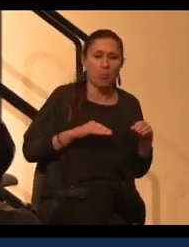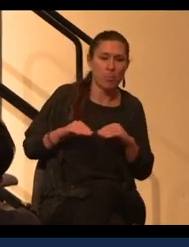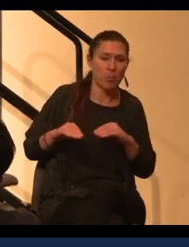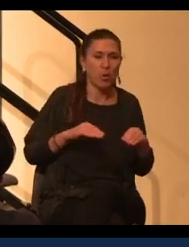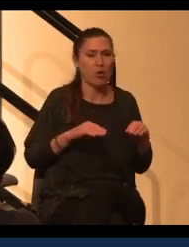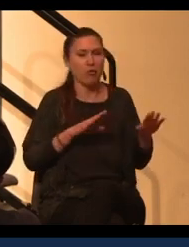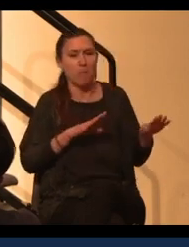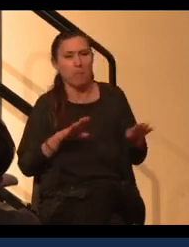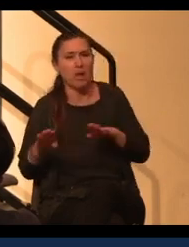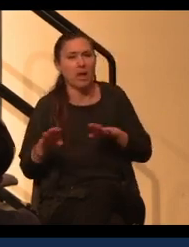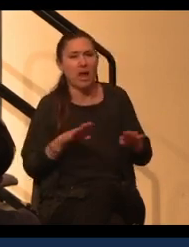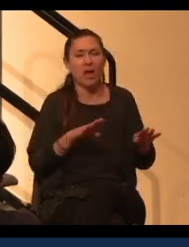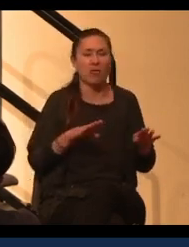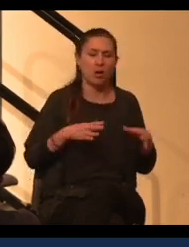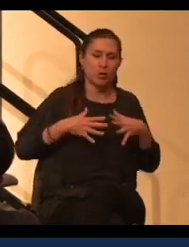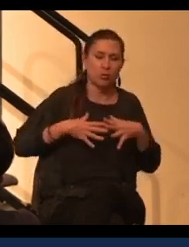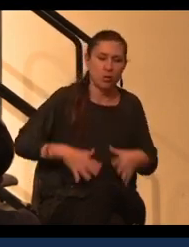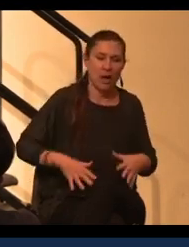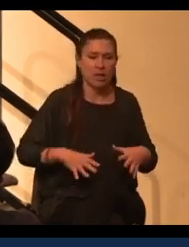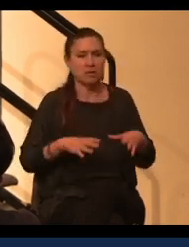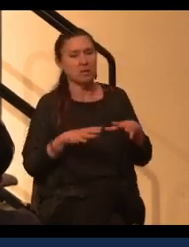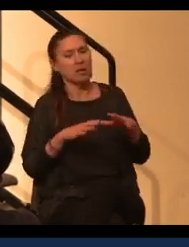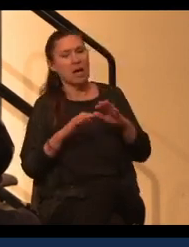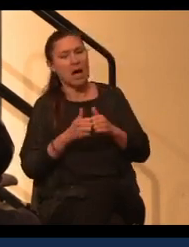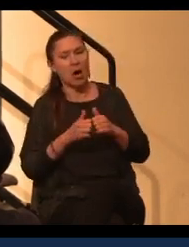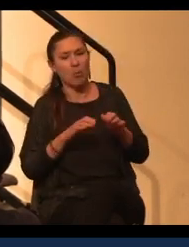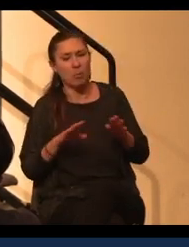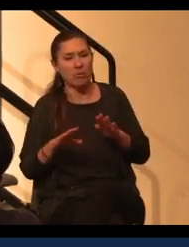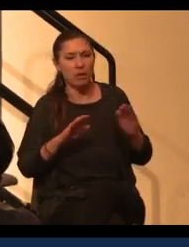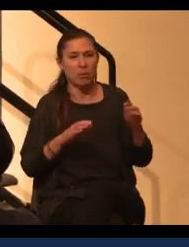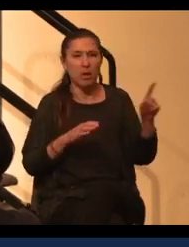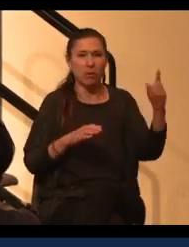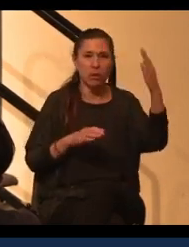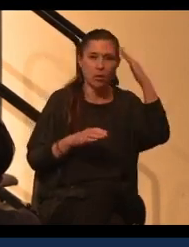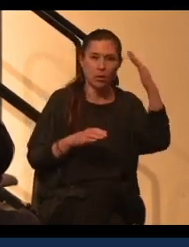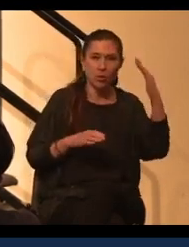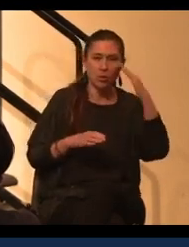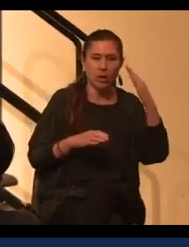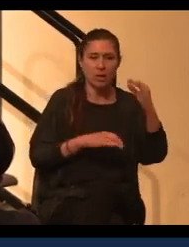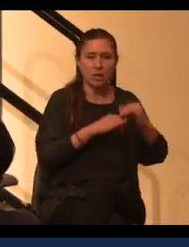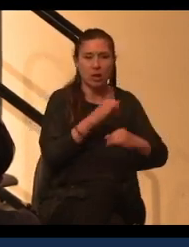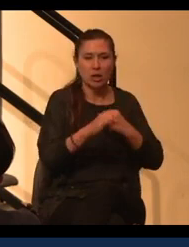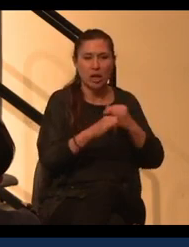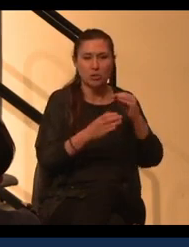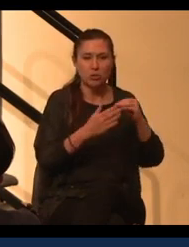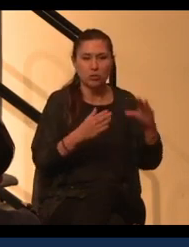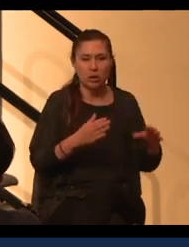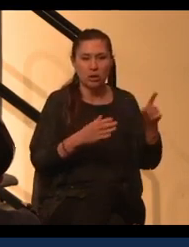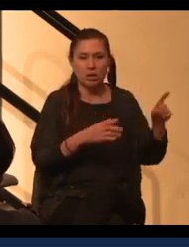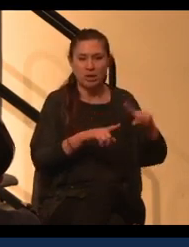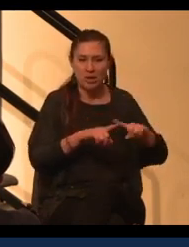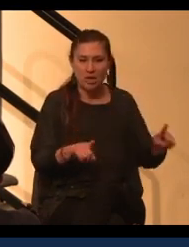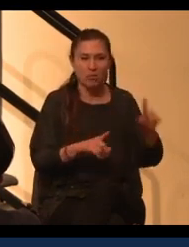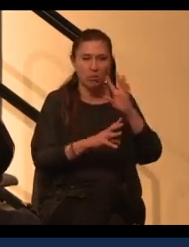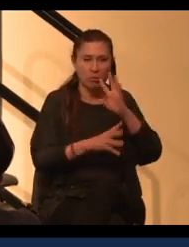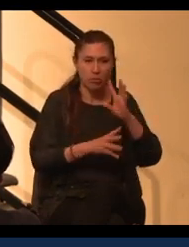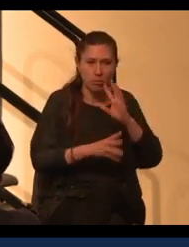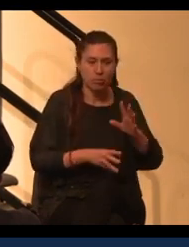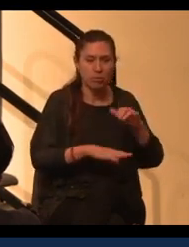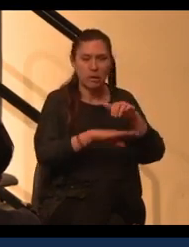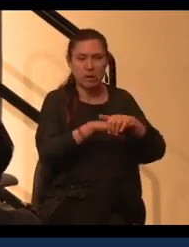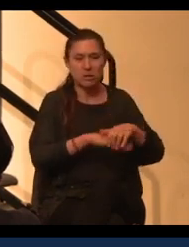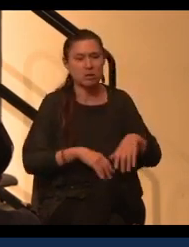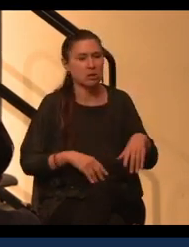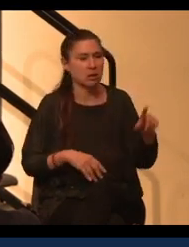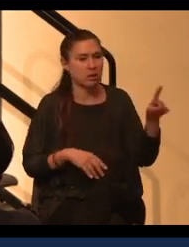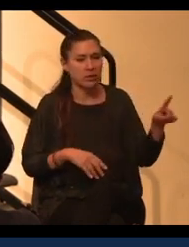my sense of humor, my ways of interacting that are very different, let's say, from a Korean international student with a different accent, with